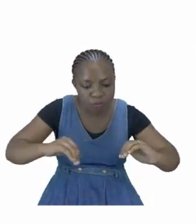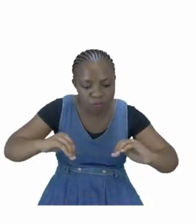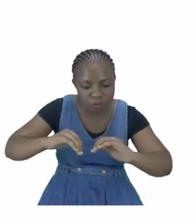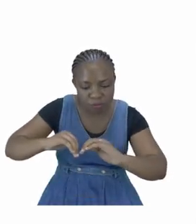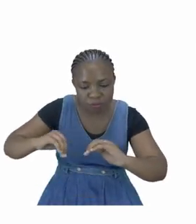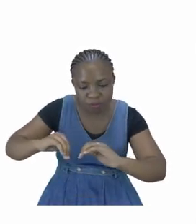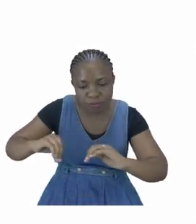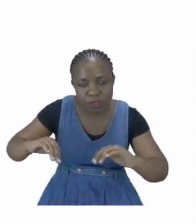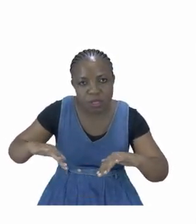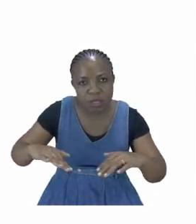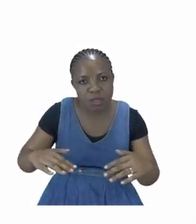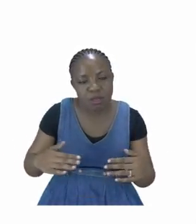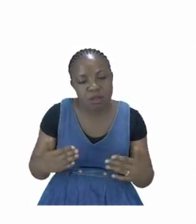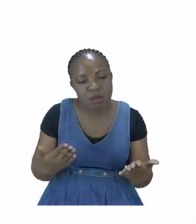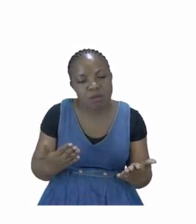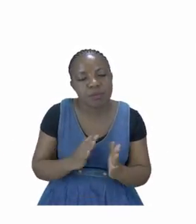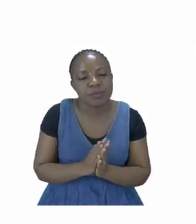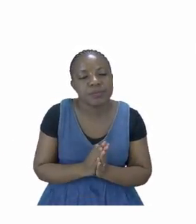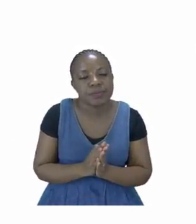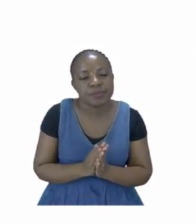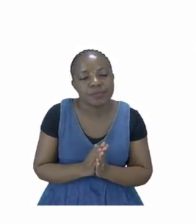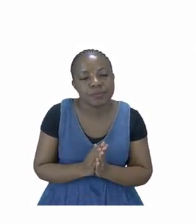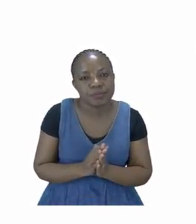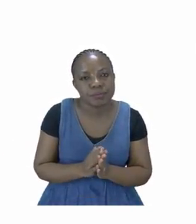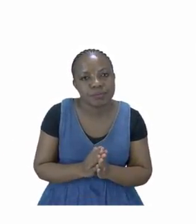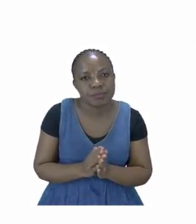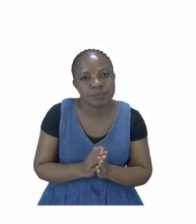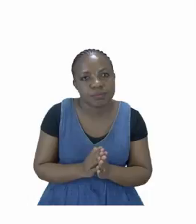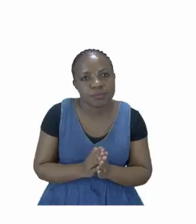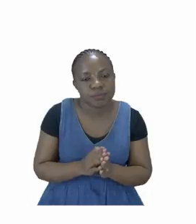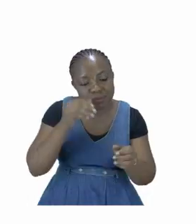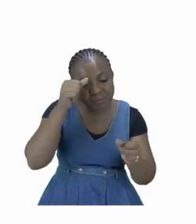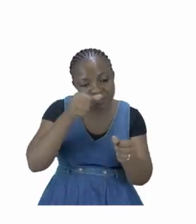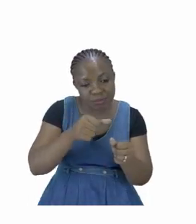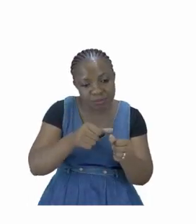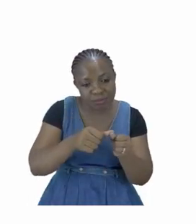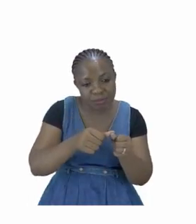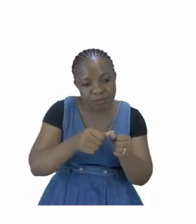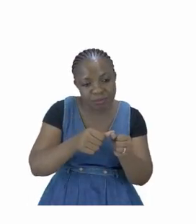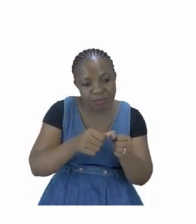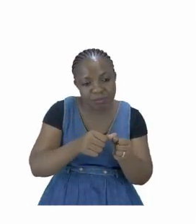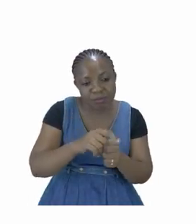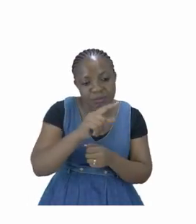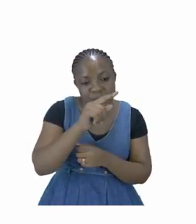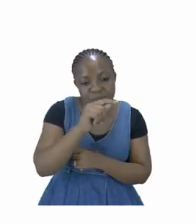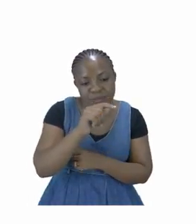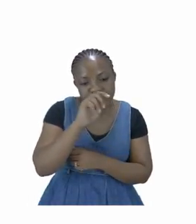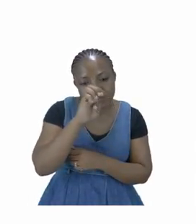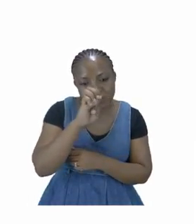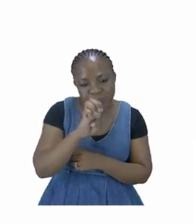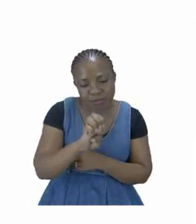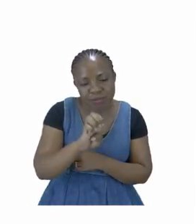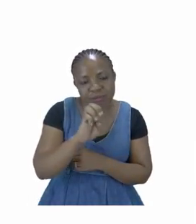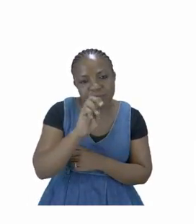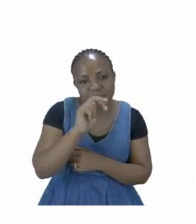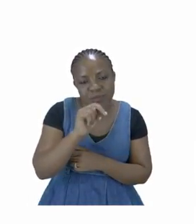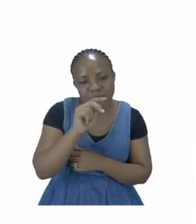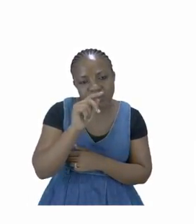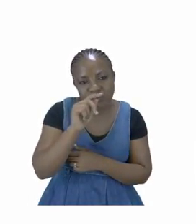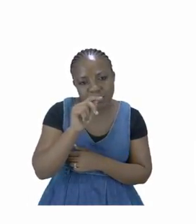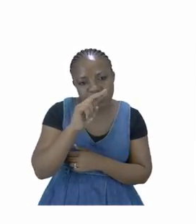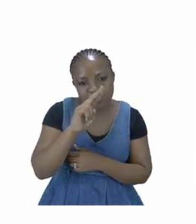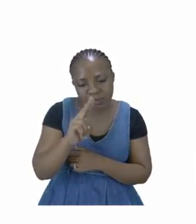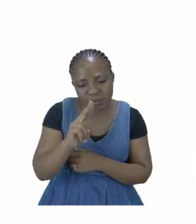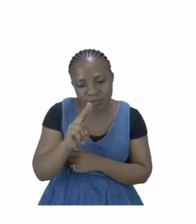we're dealing with something like that, grade 3s, we need to remember Mr. Tens and Mrs.